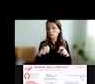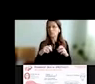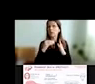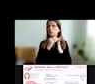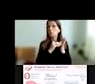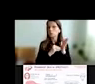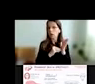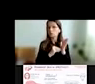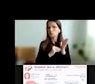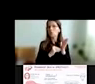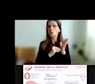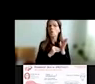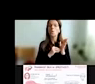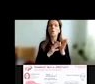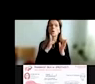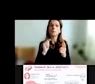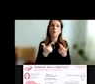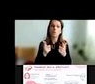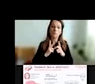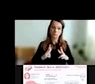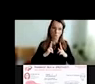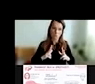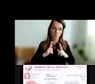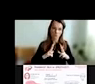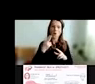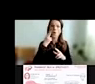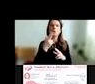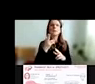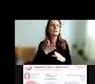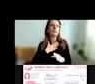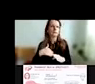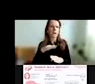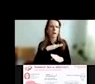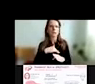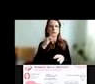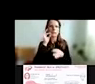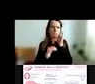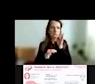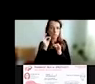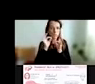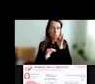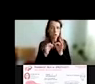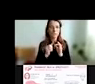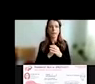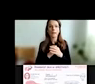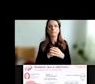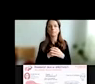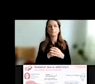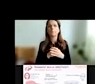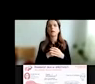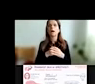illustrate what analysis are used according to the experience